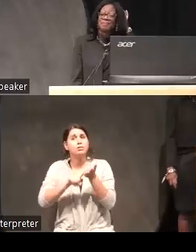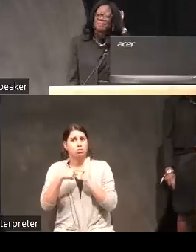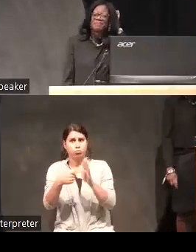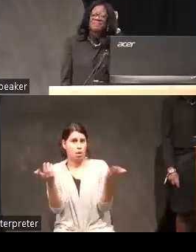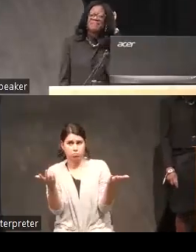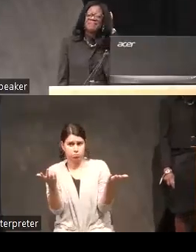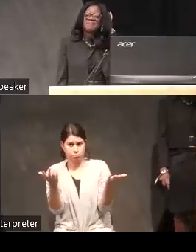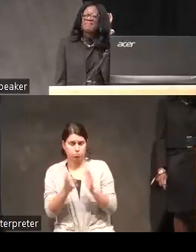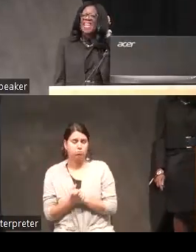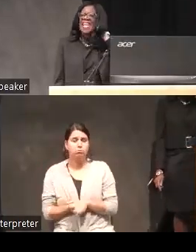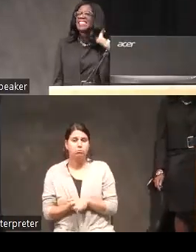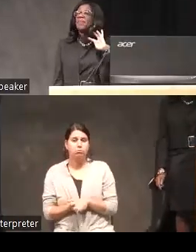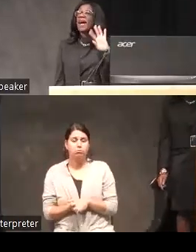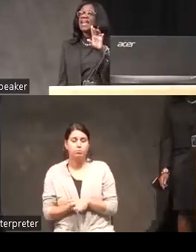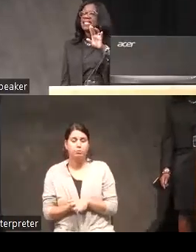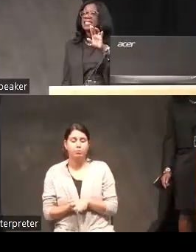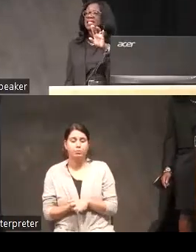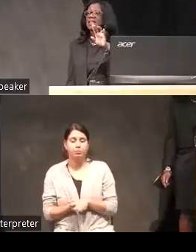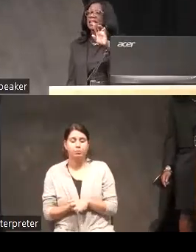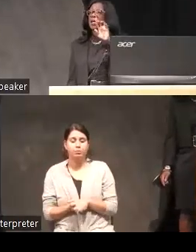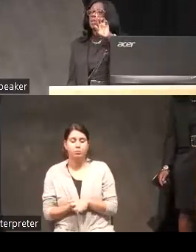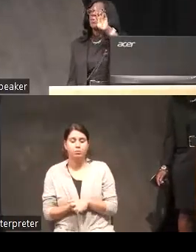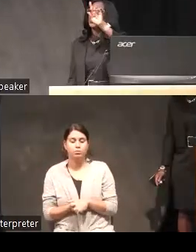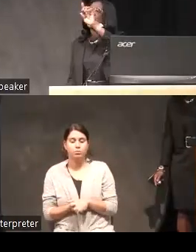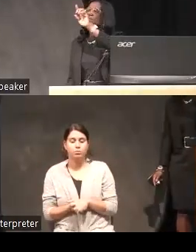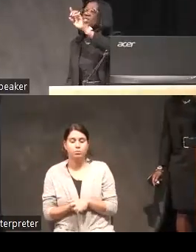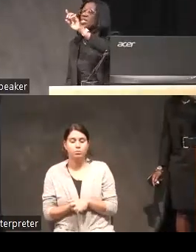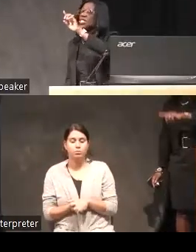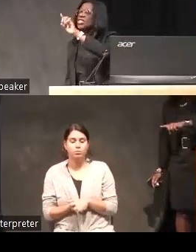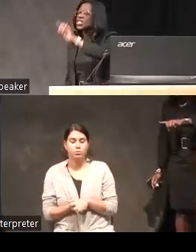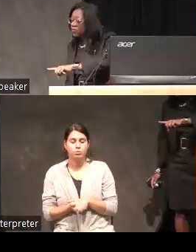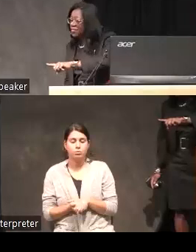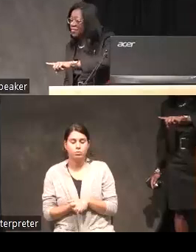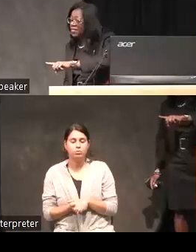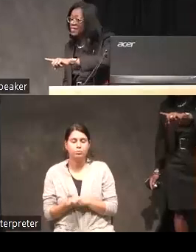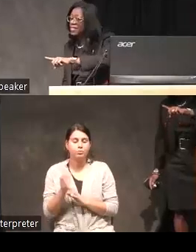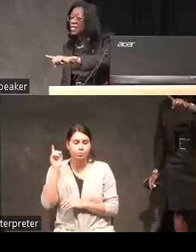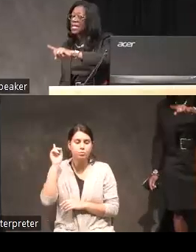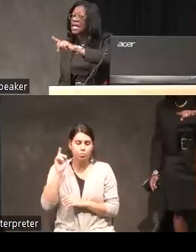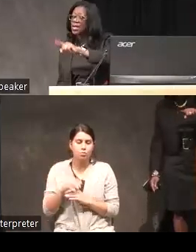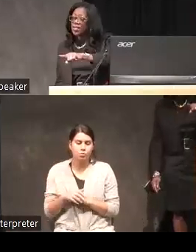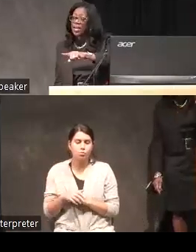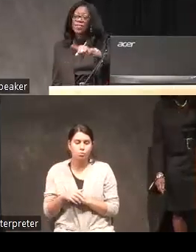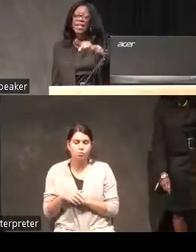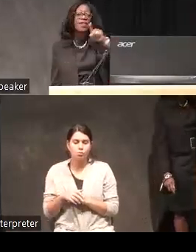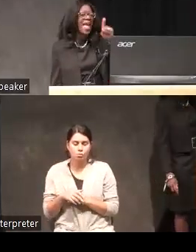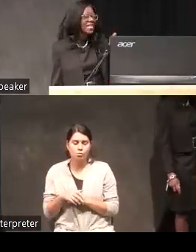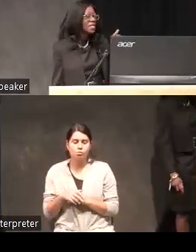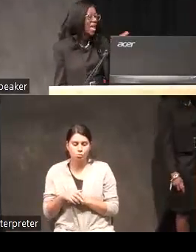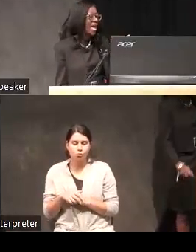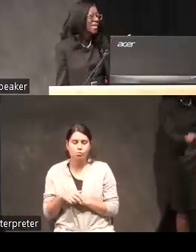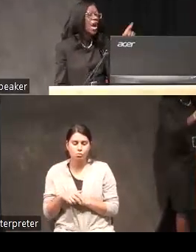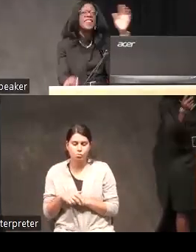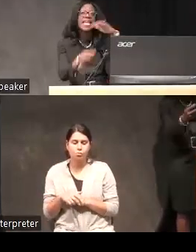us is that bias produces differences in healthcare that are